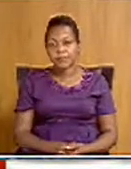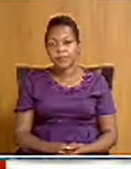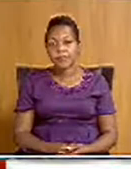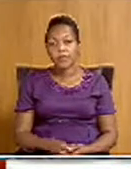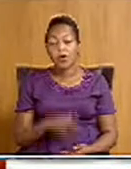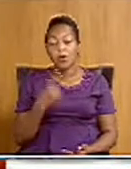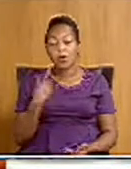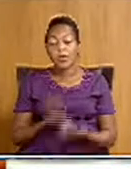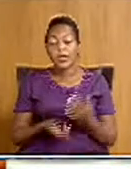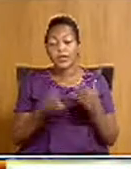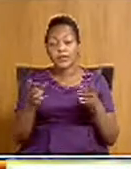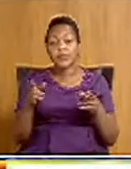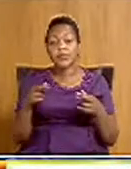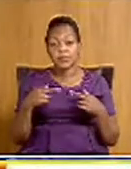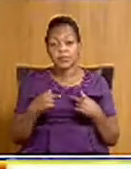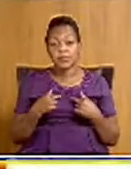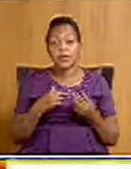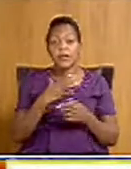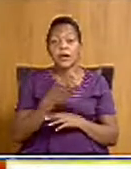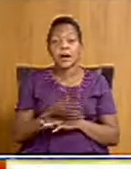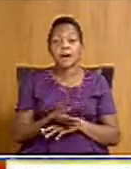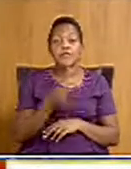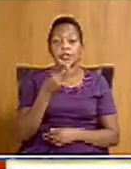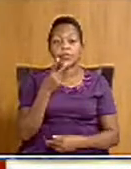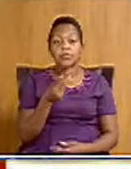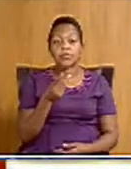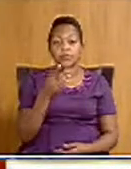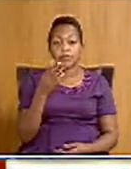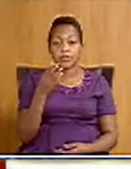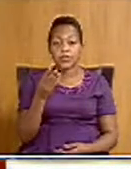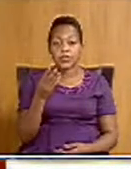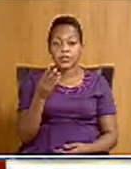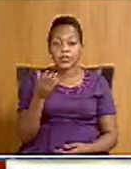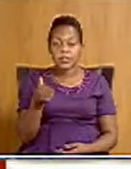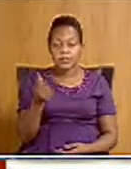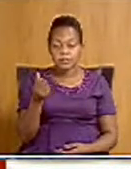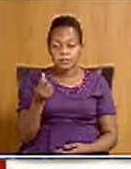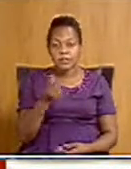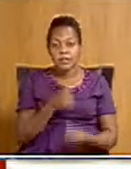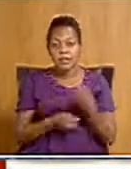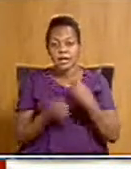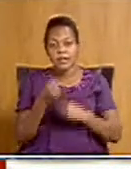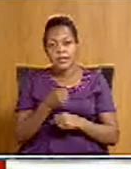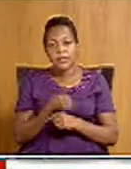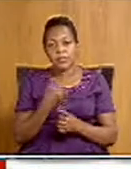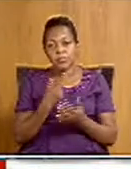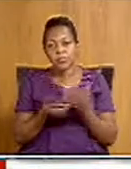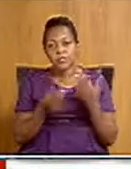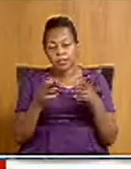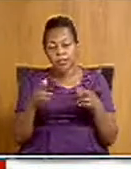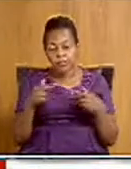is the result after 246 years?